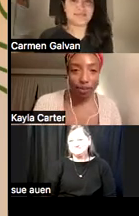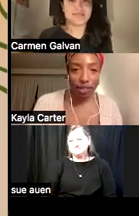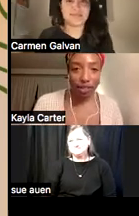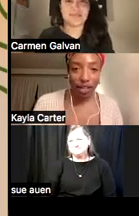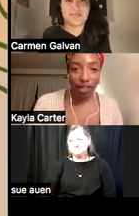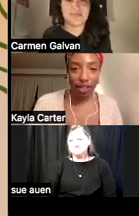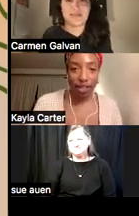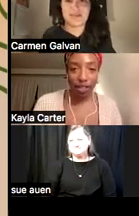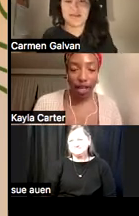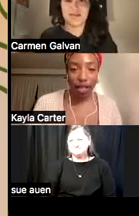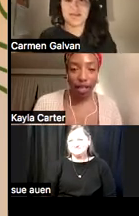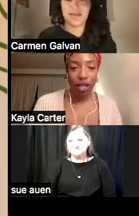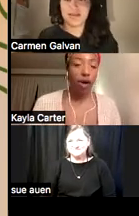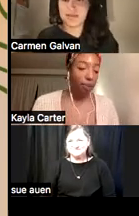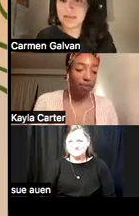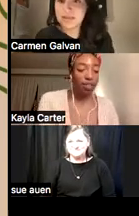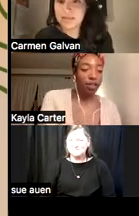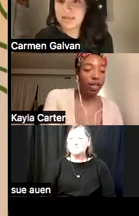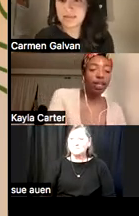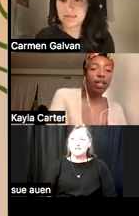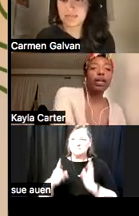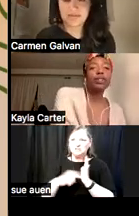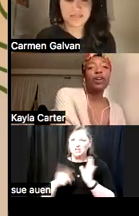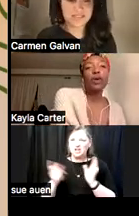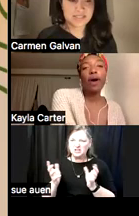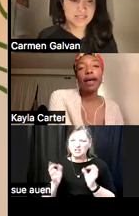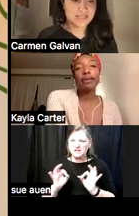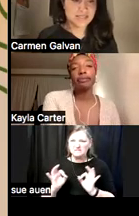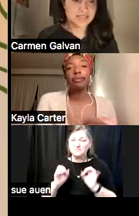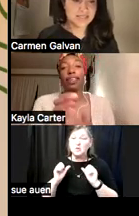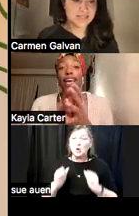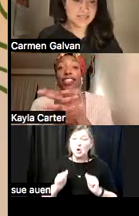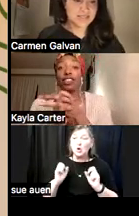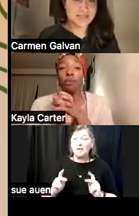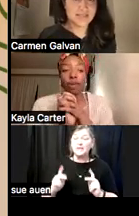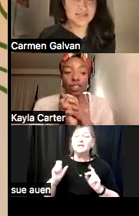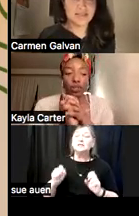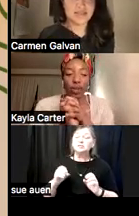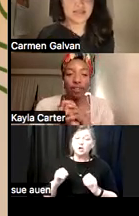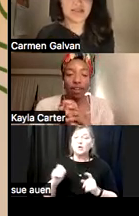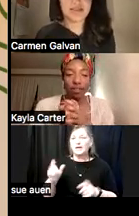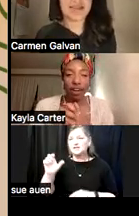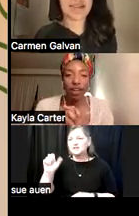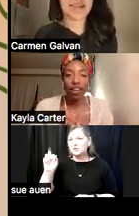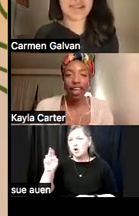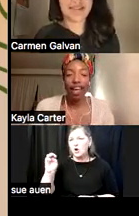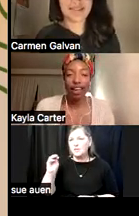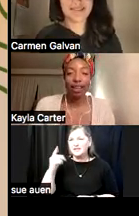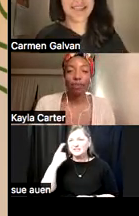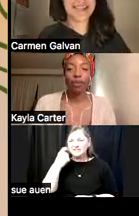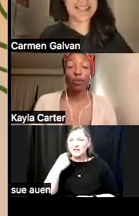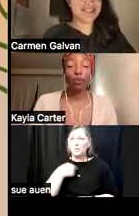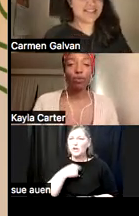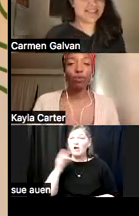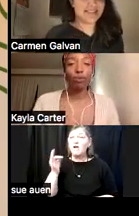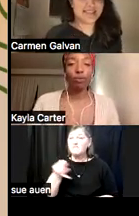So let me just check the chat. Okay, that's all good. So yes, as Carmen mentioned, we are very, very good at